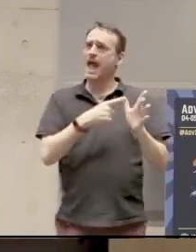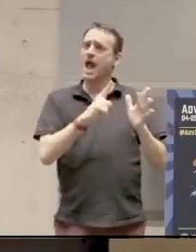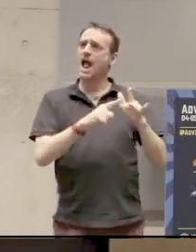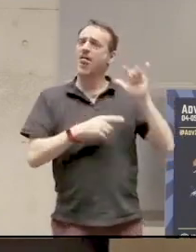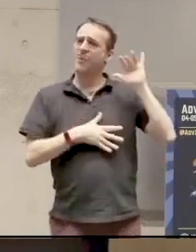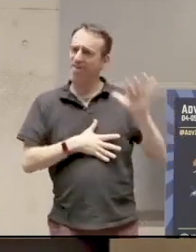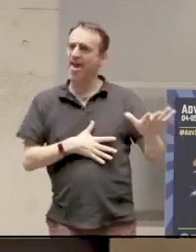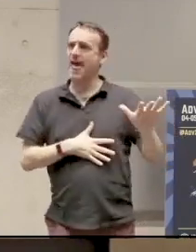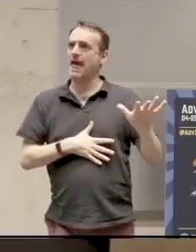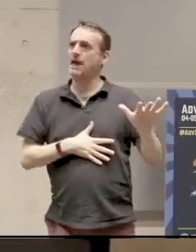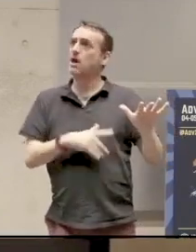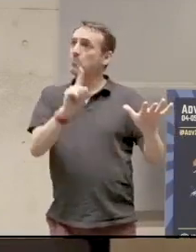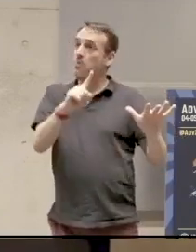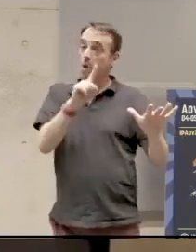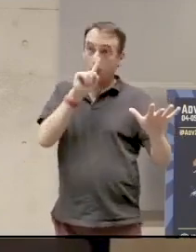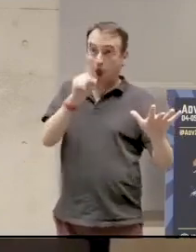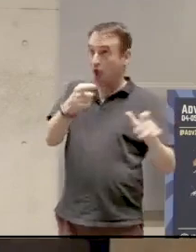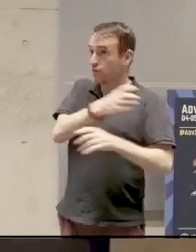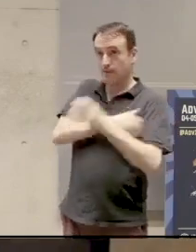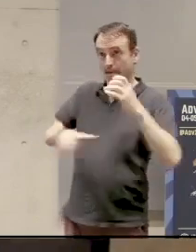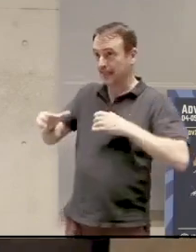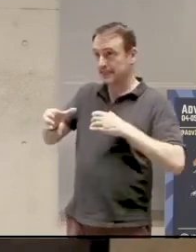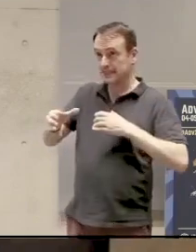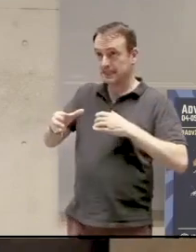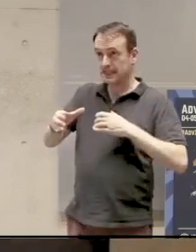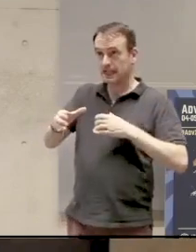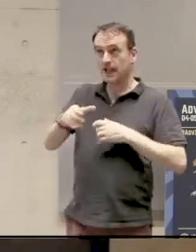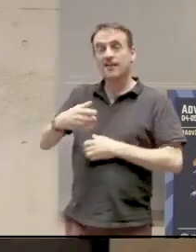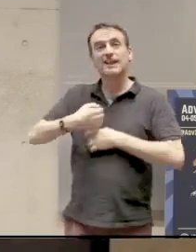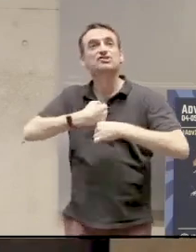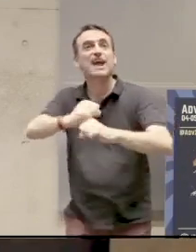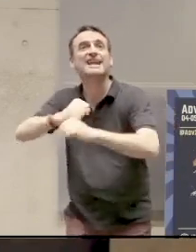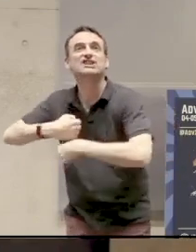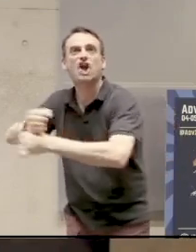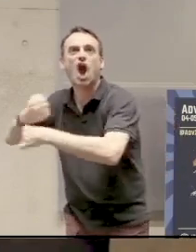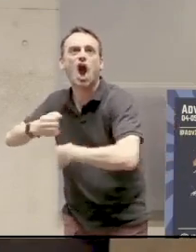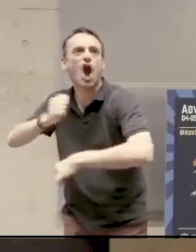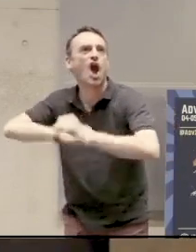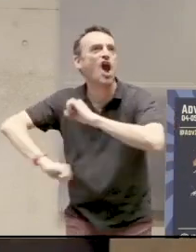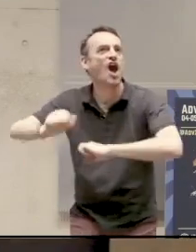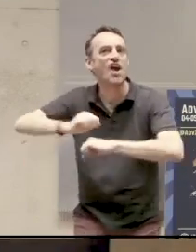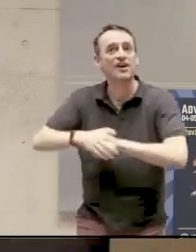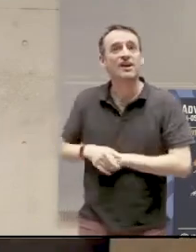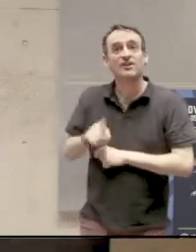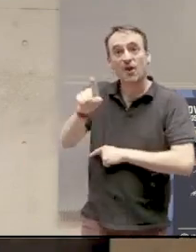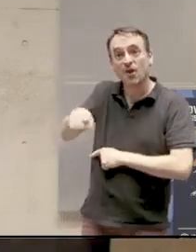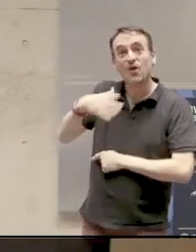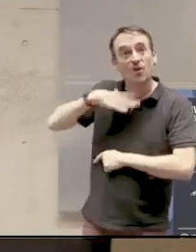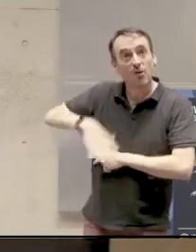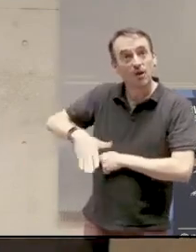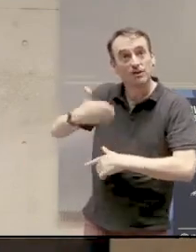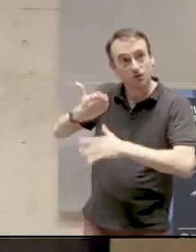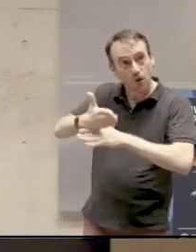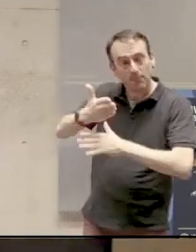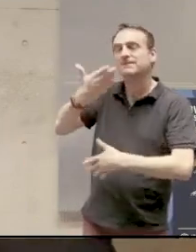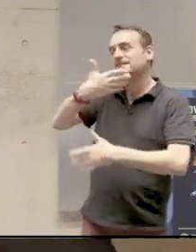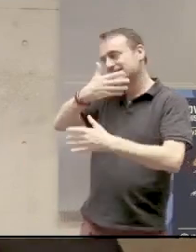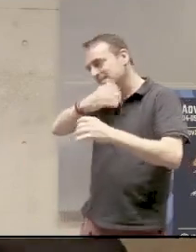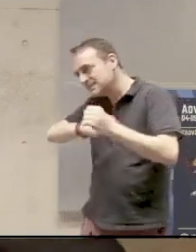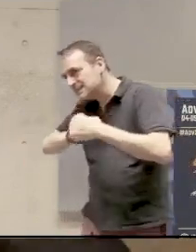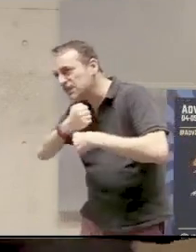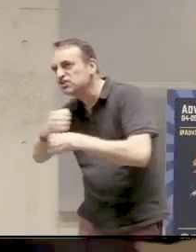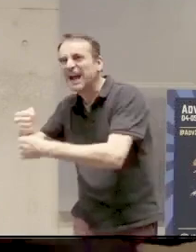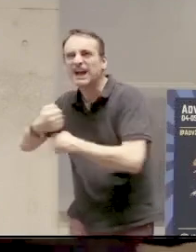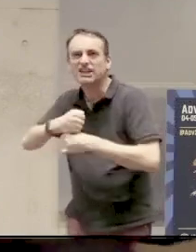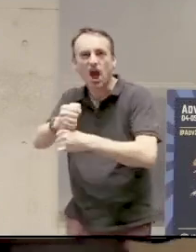you know what AI can't replace? The janitor. Get a job as a janitor and you will